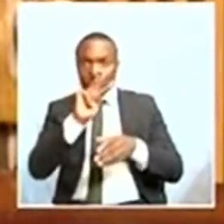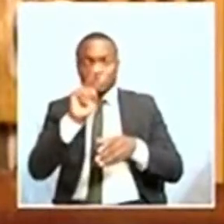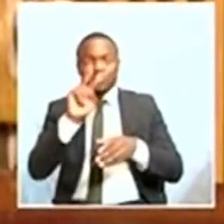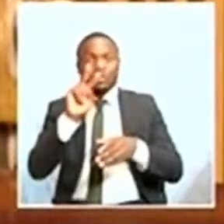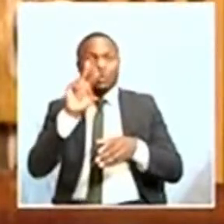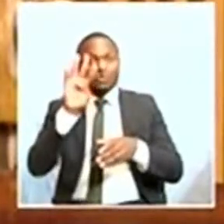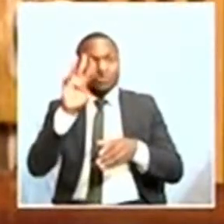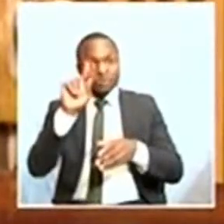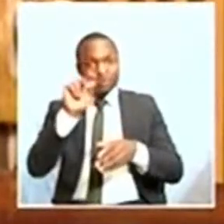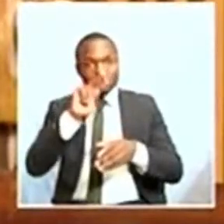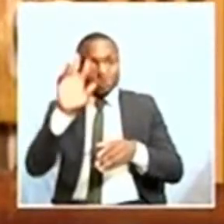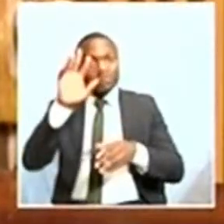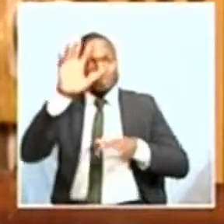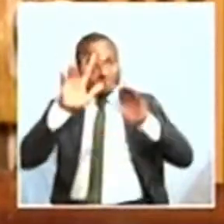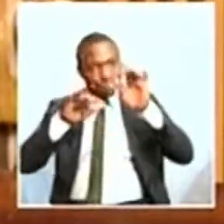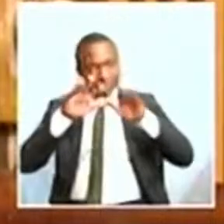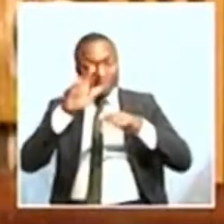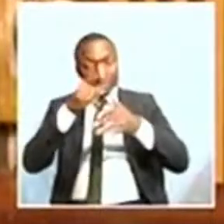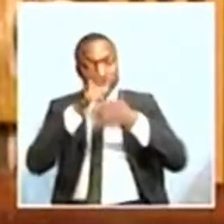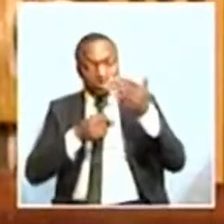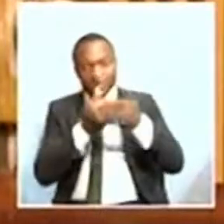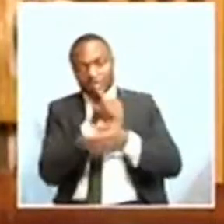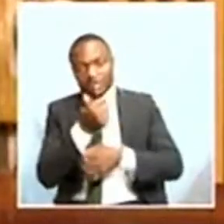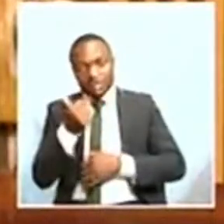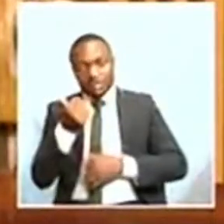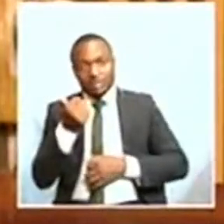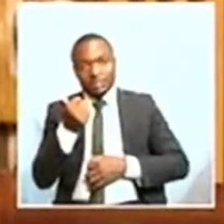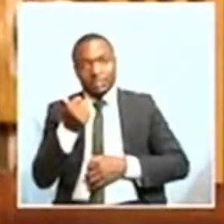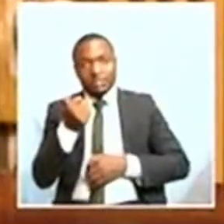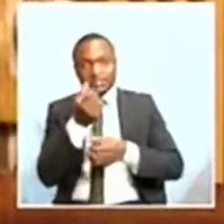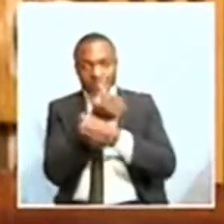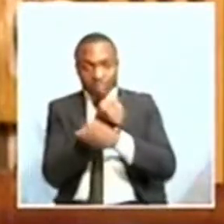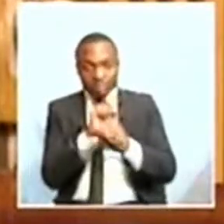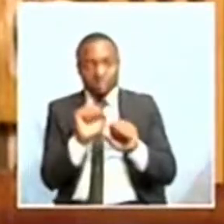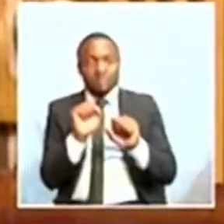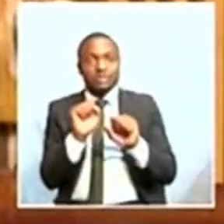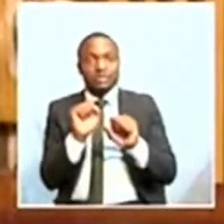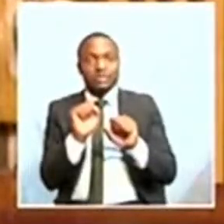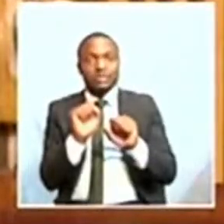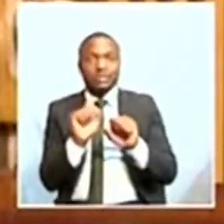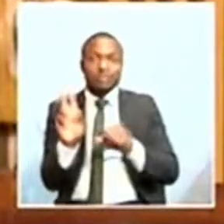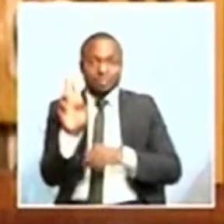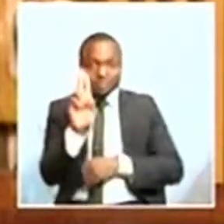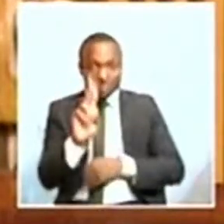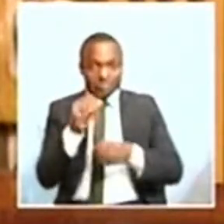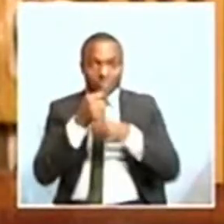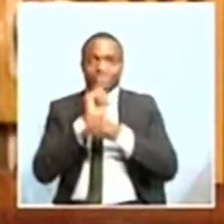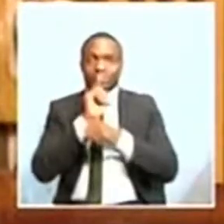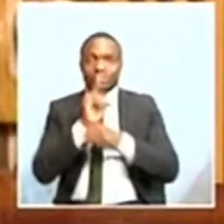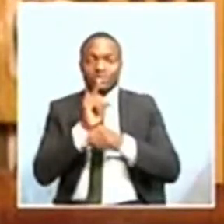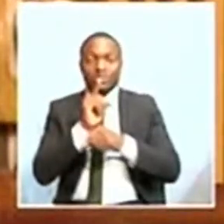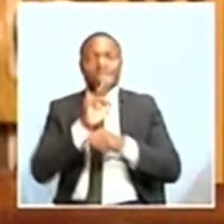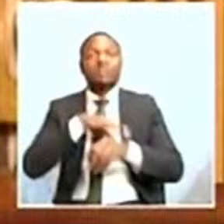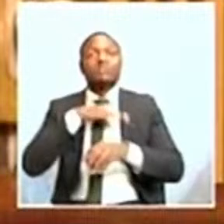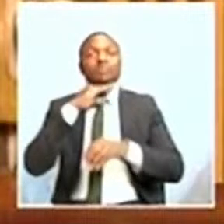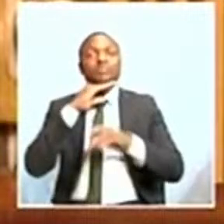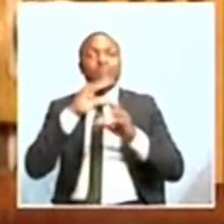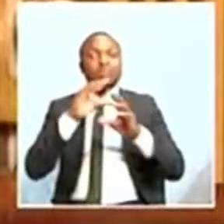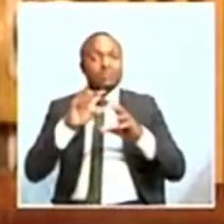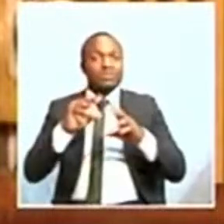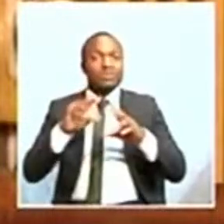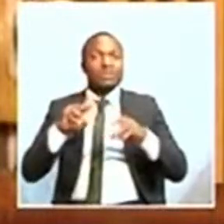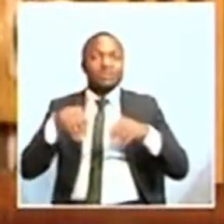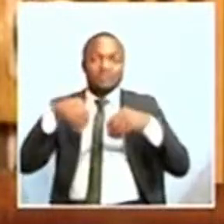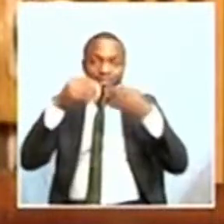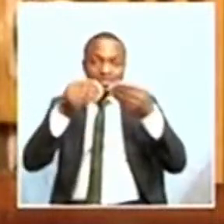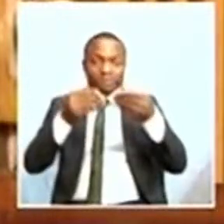2024-2025 rainy season, and what other measures are being taken to ensure that adequate supply of water